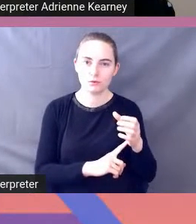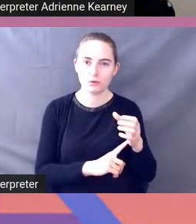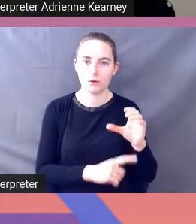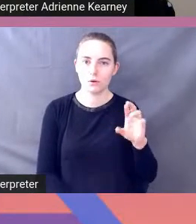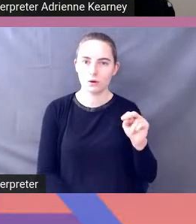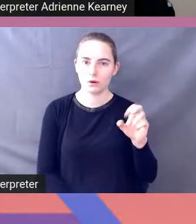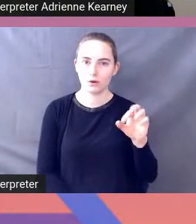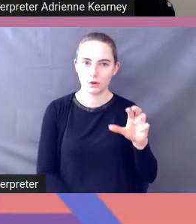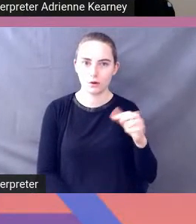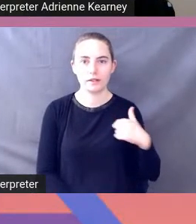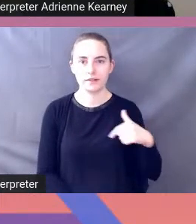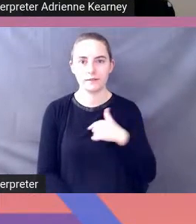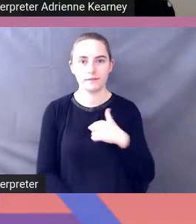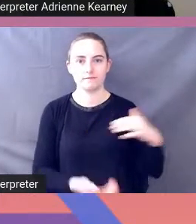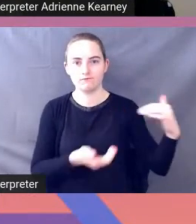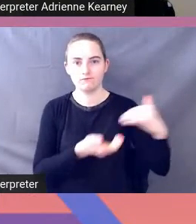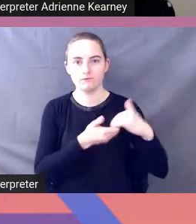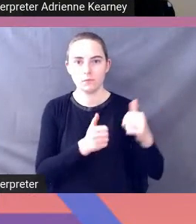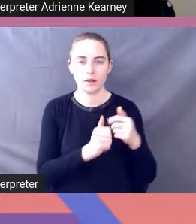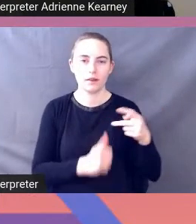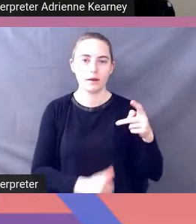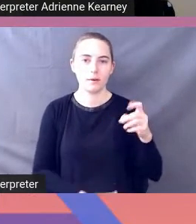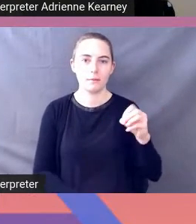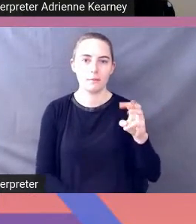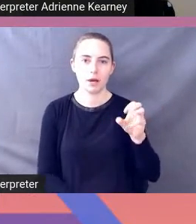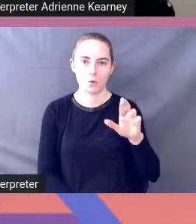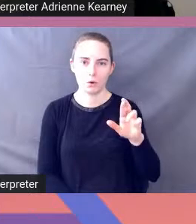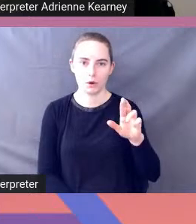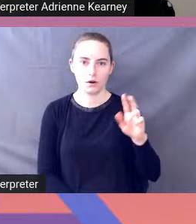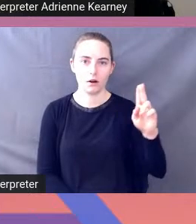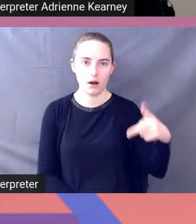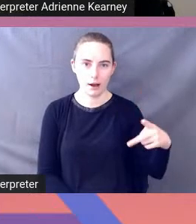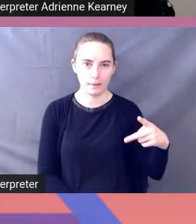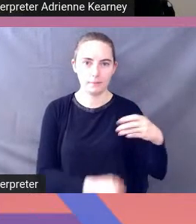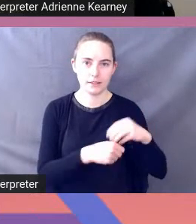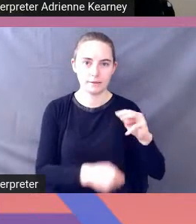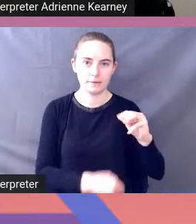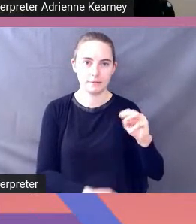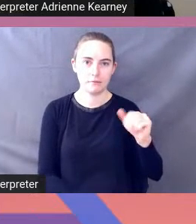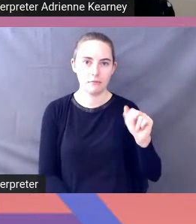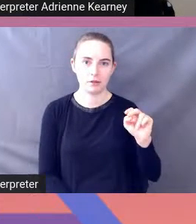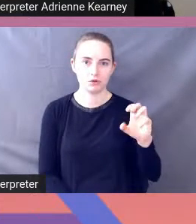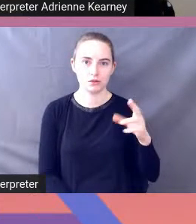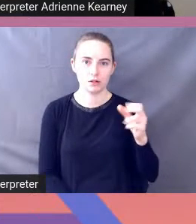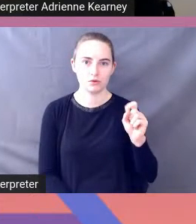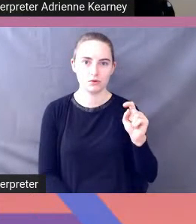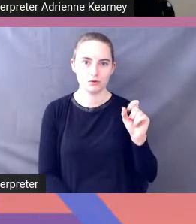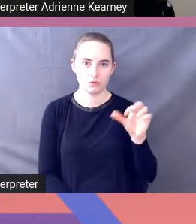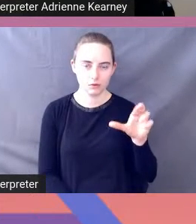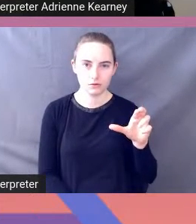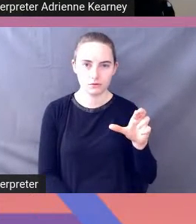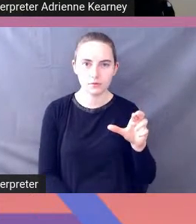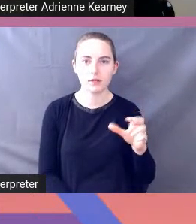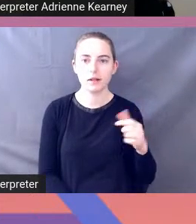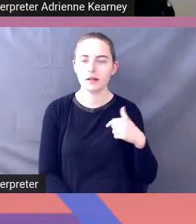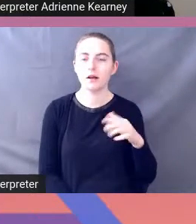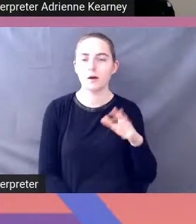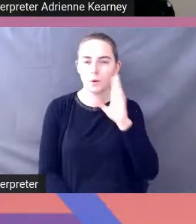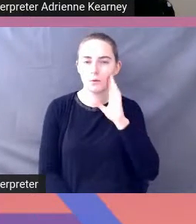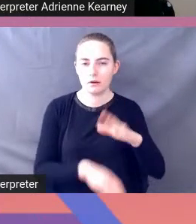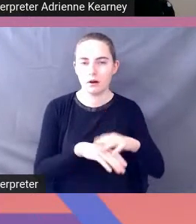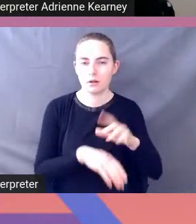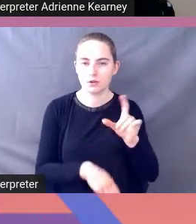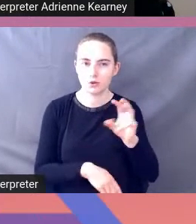from Manchester, and we're doing a youth open mic. It'll be on Zoom. So when the flyer comes out, if you follow me, I always post and